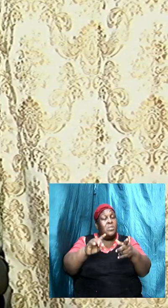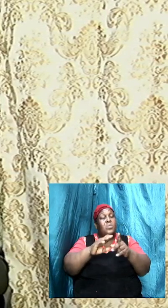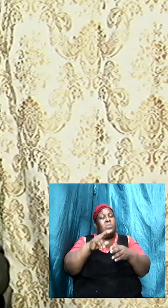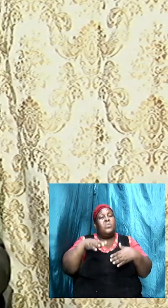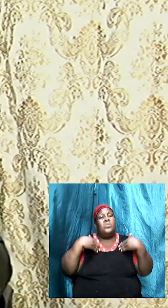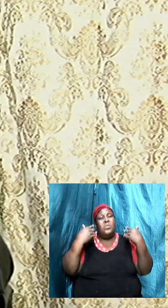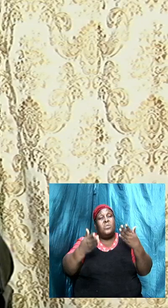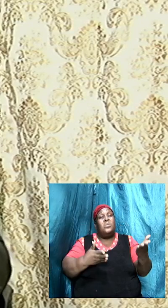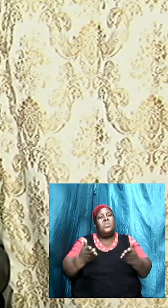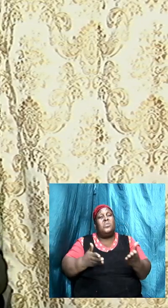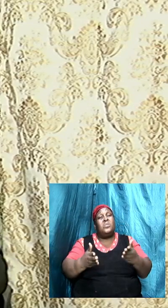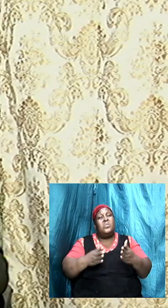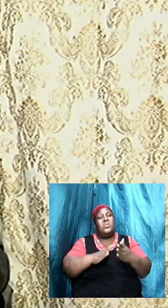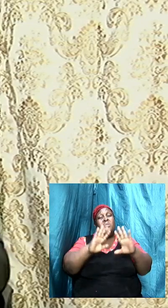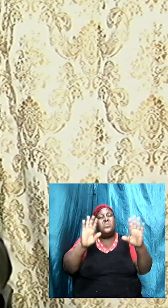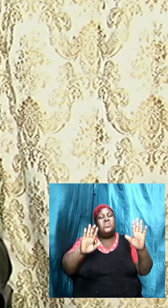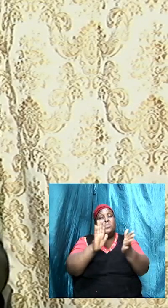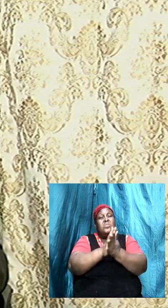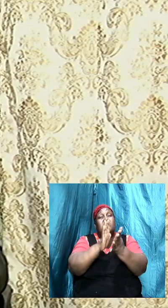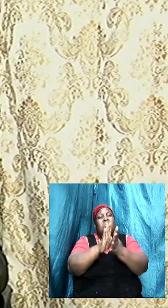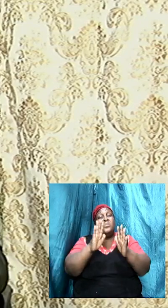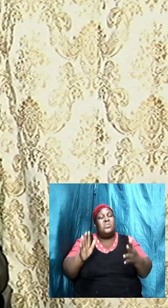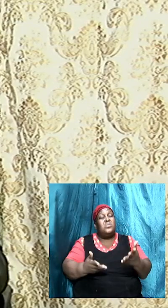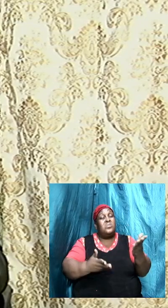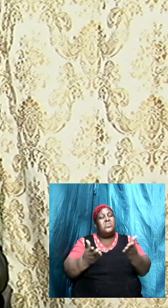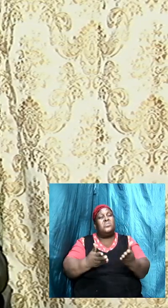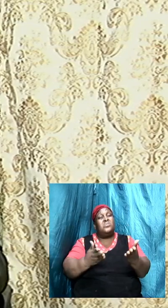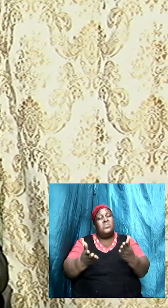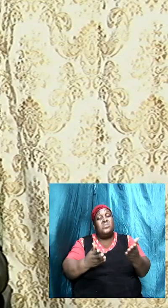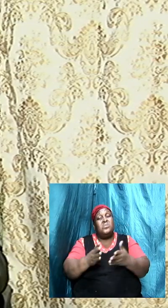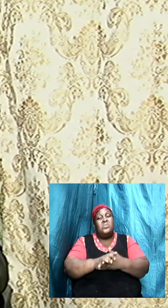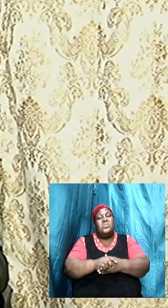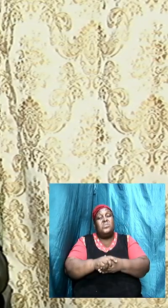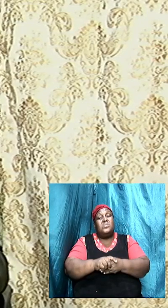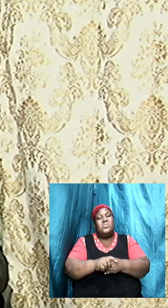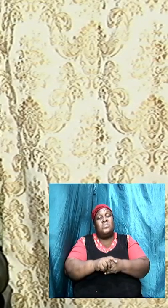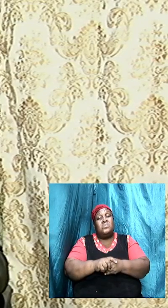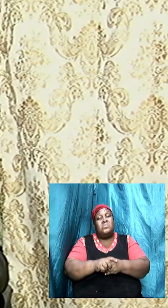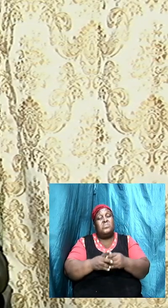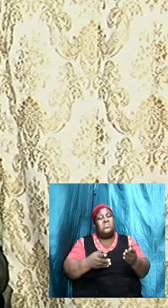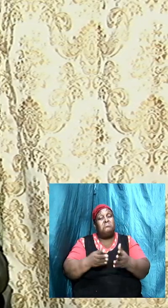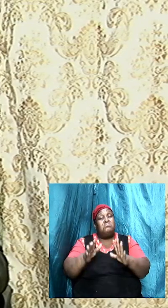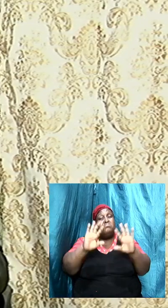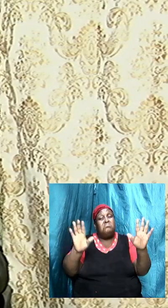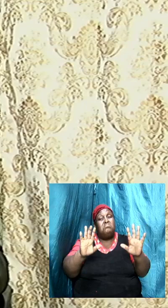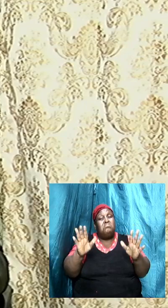school, Sunday morning worship, Sunday night worship.